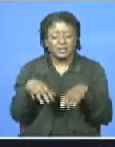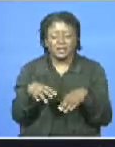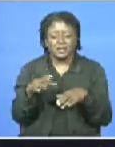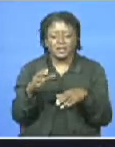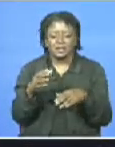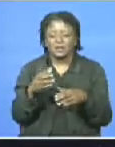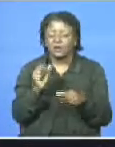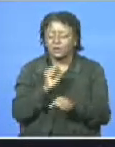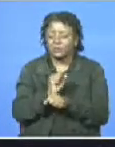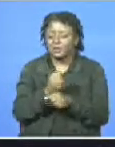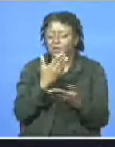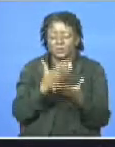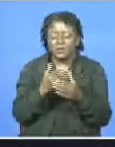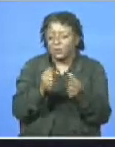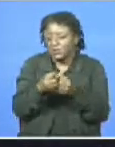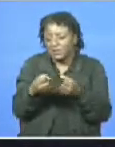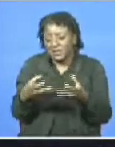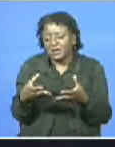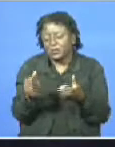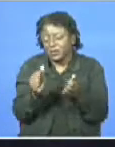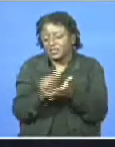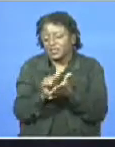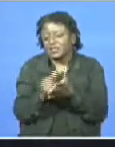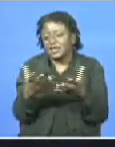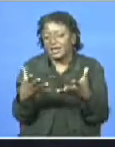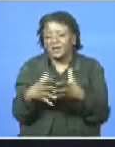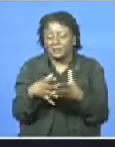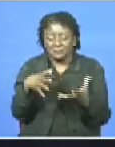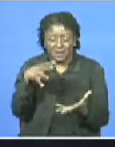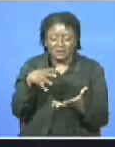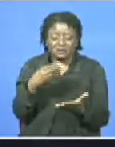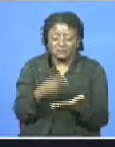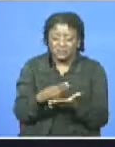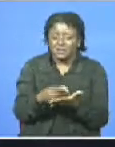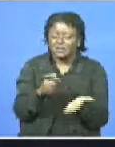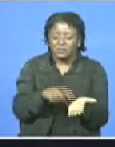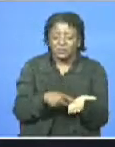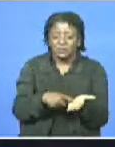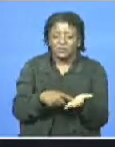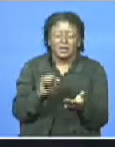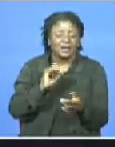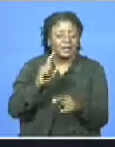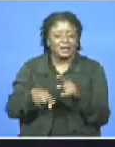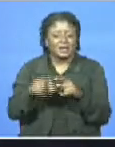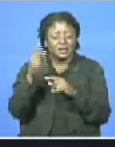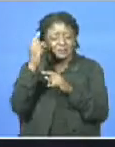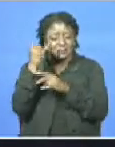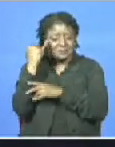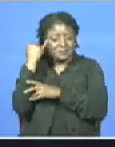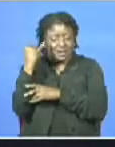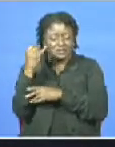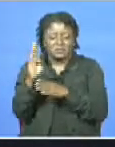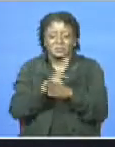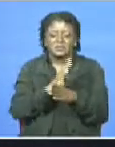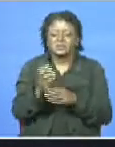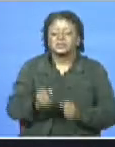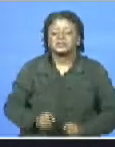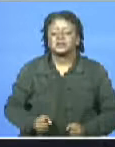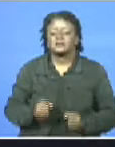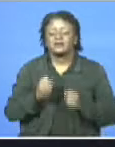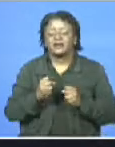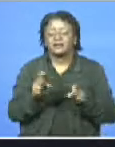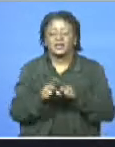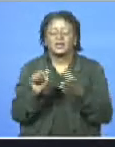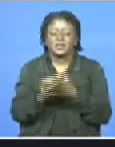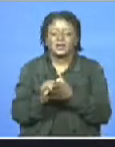with that amount of receivables. As a business person, I can't imagine a business surviving like that. As a state-owned enterprise,